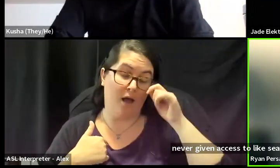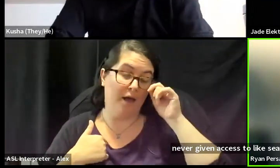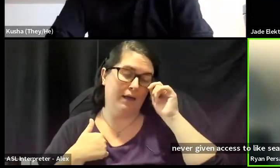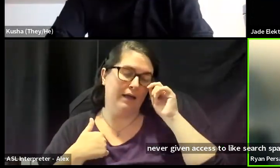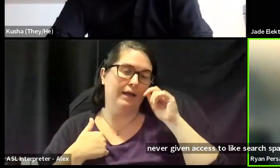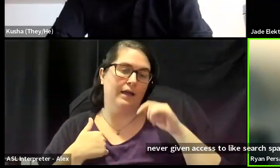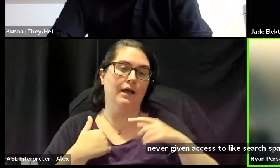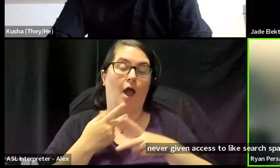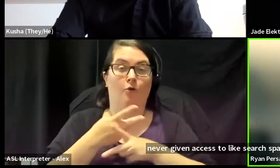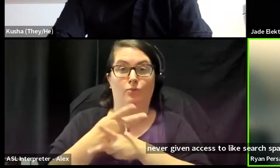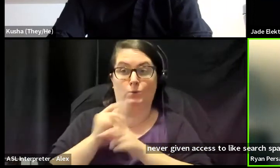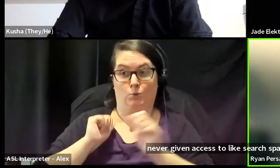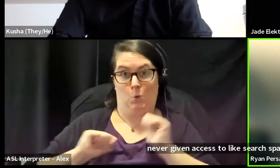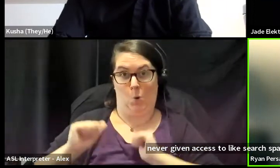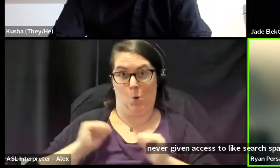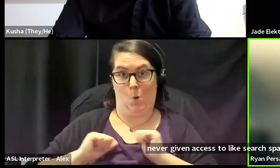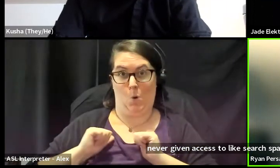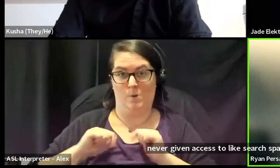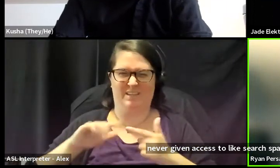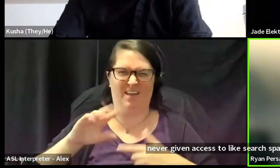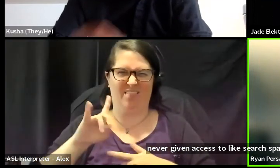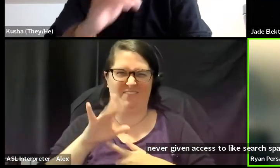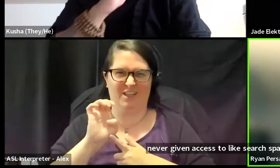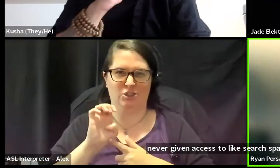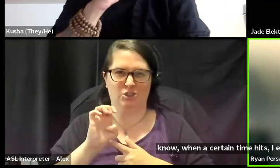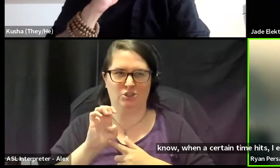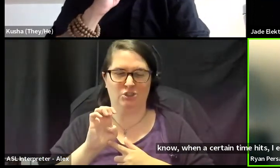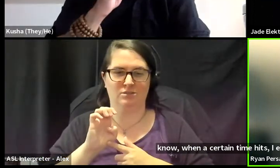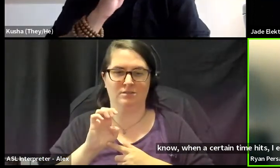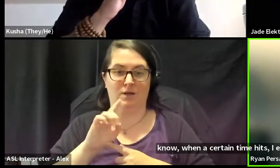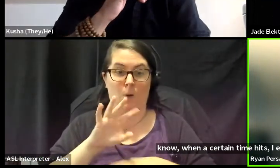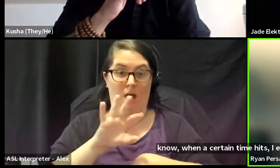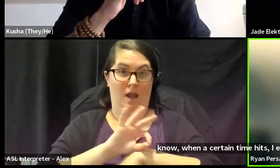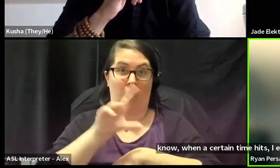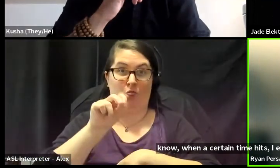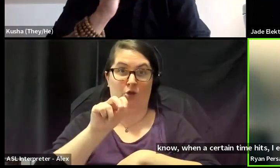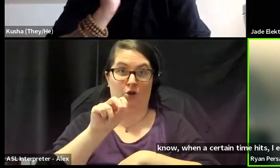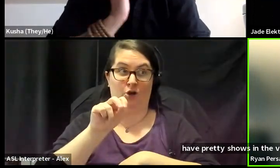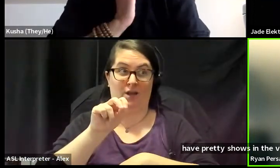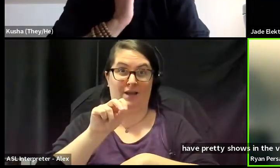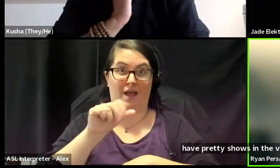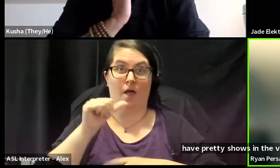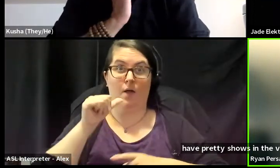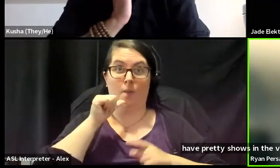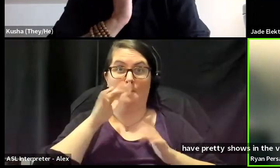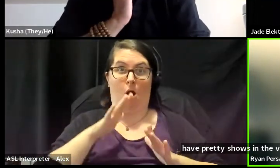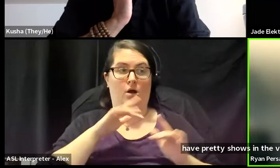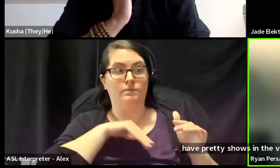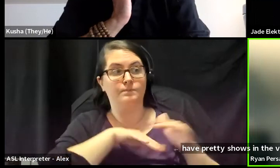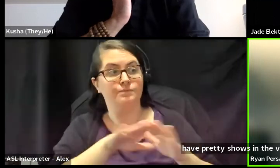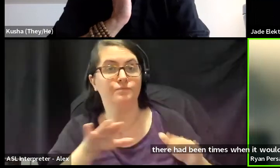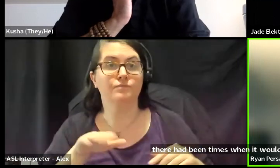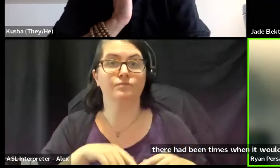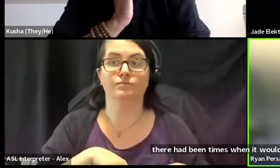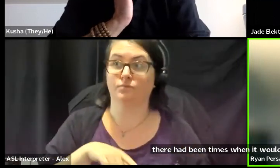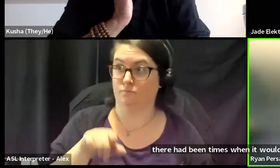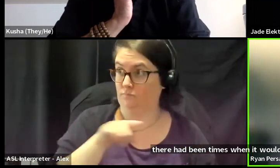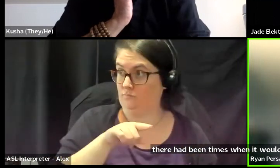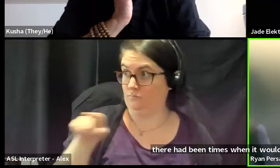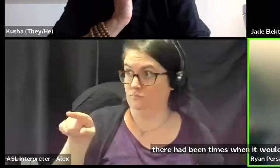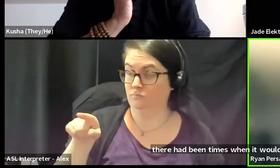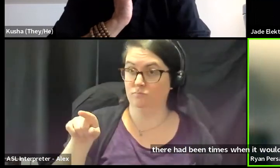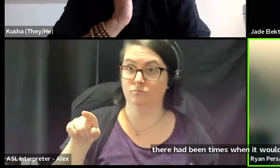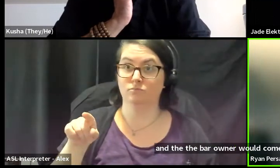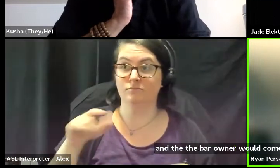in the Village and there had been times when it would like 9:30 would hit and the bar owner would come out and be like, okay, you guys are doing all this